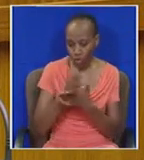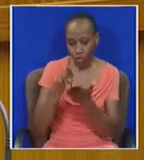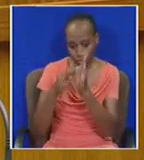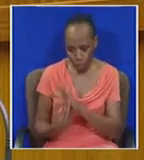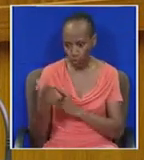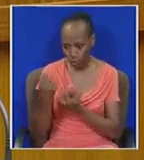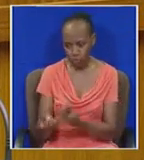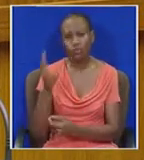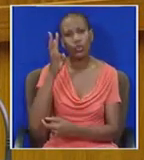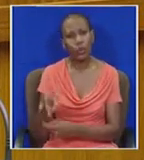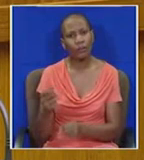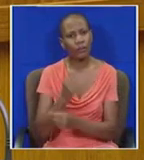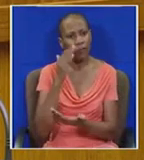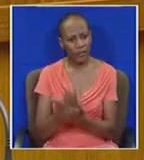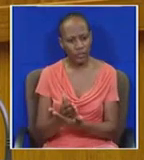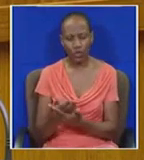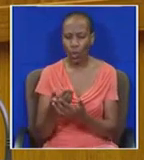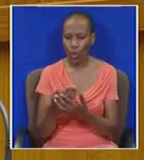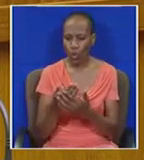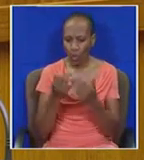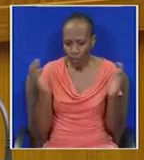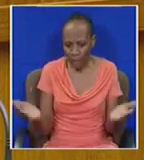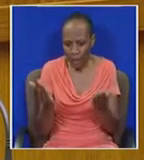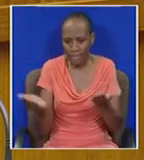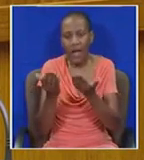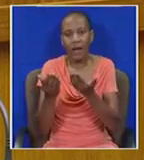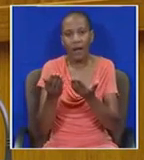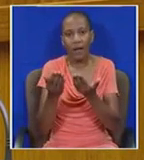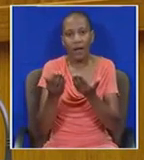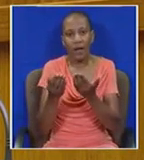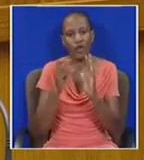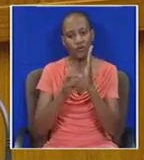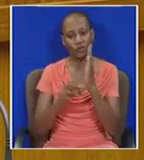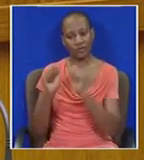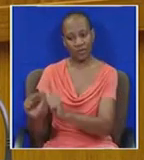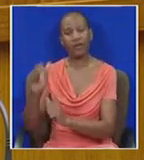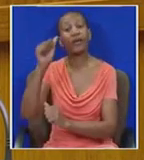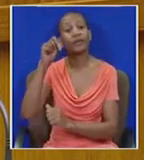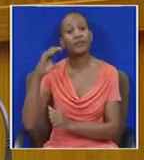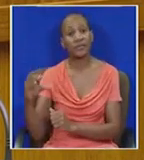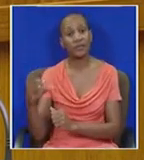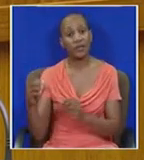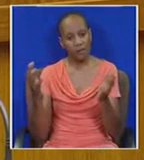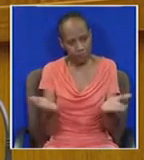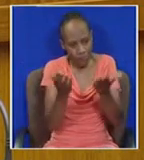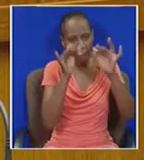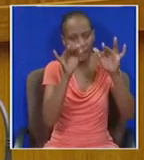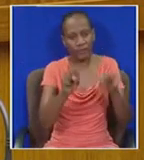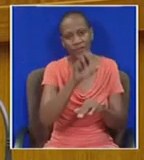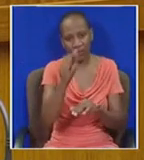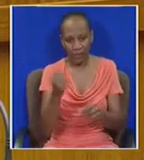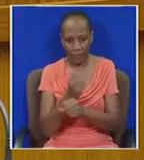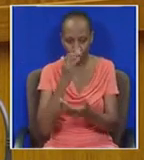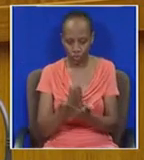in enhancing the values and integrity of the movement and society to act decisively where there are